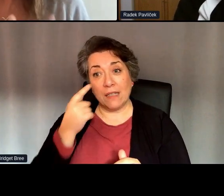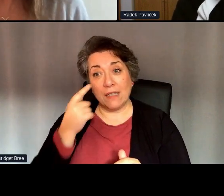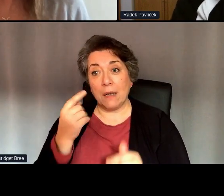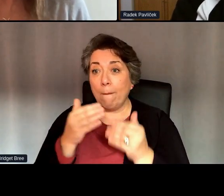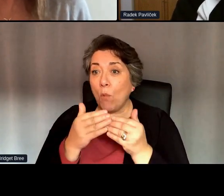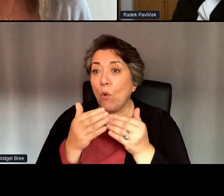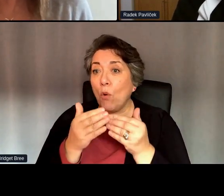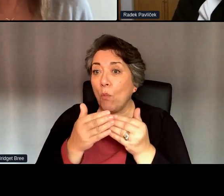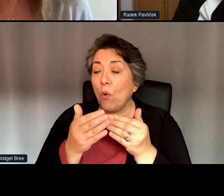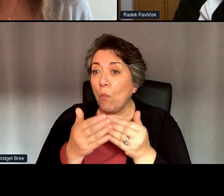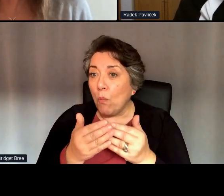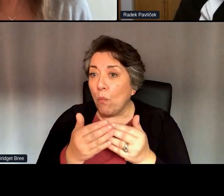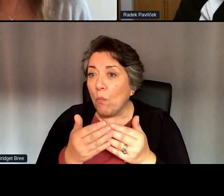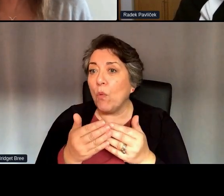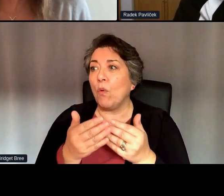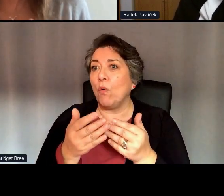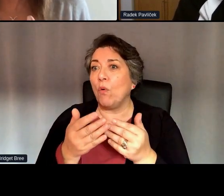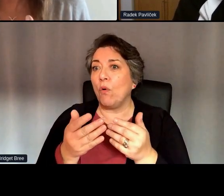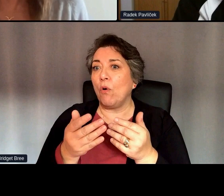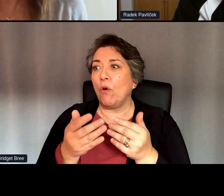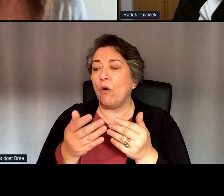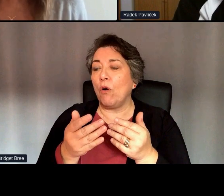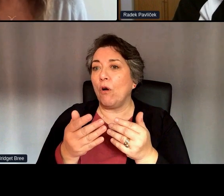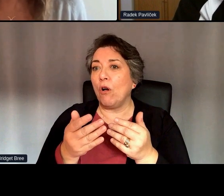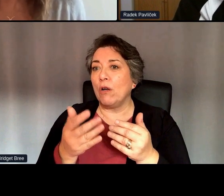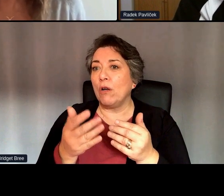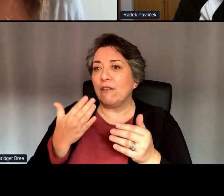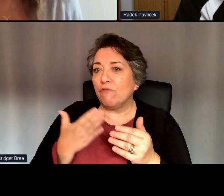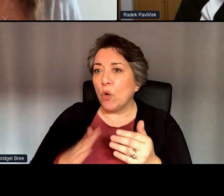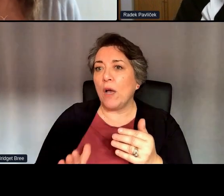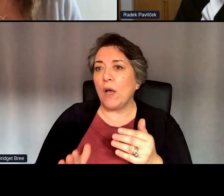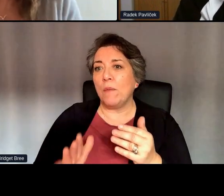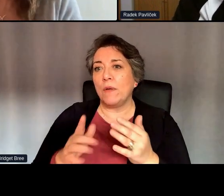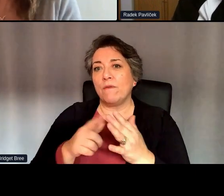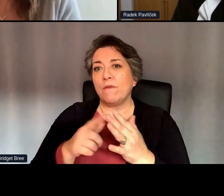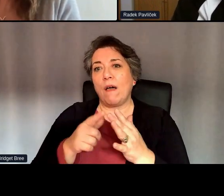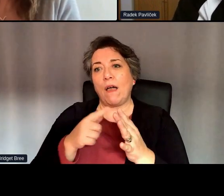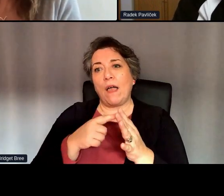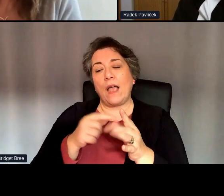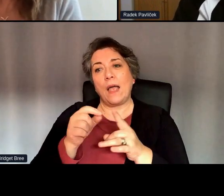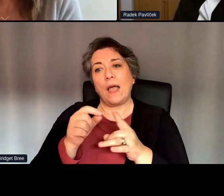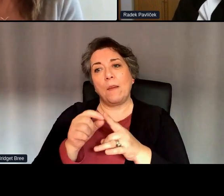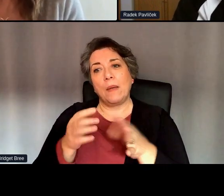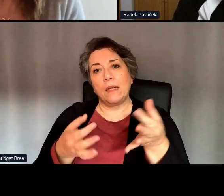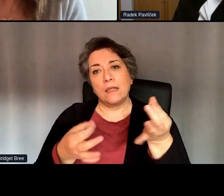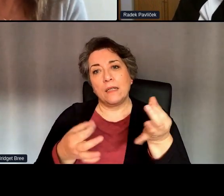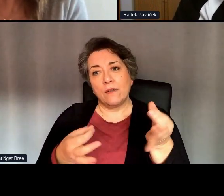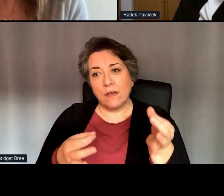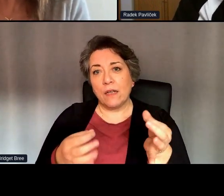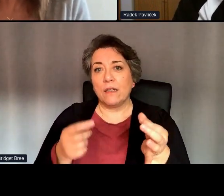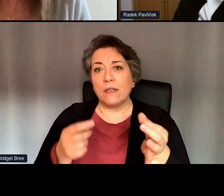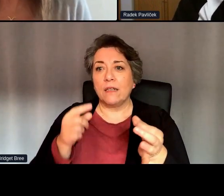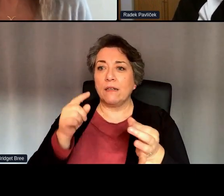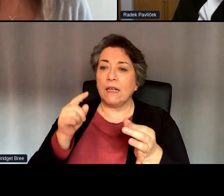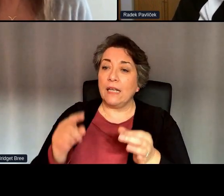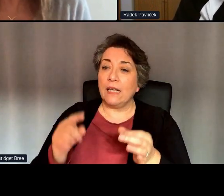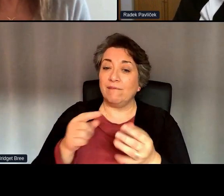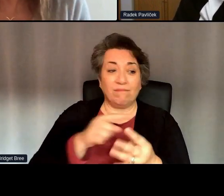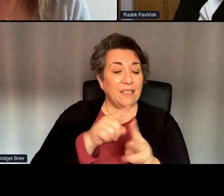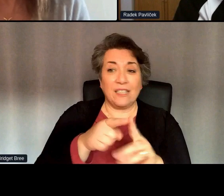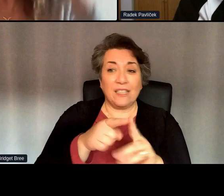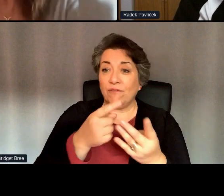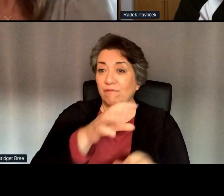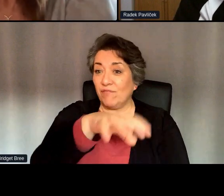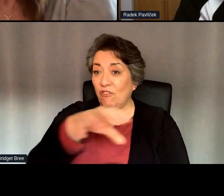mentioning and requirements of IAAP certification in both recruitment advertising and even more in procurement. So I really think we're